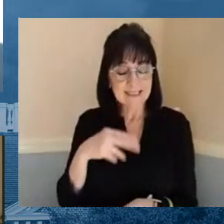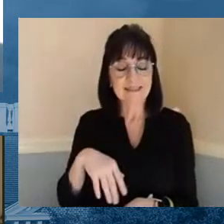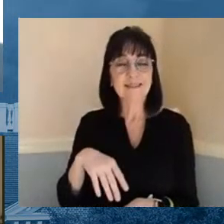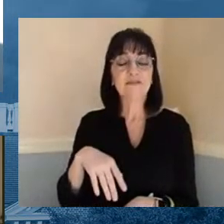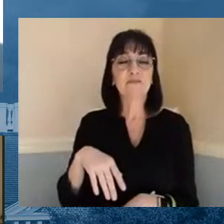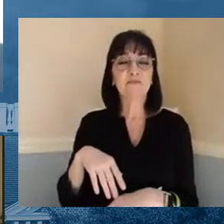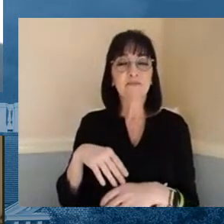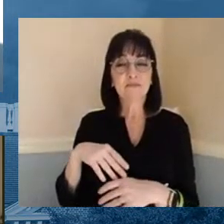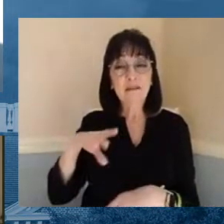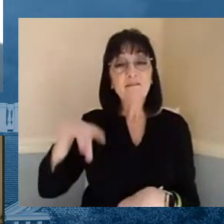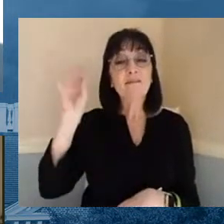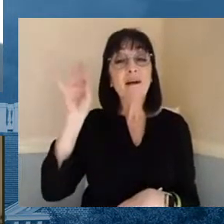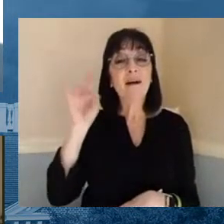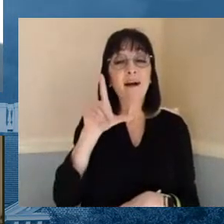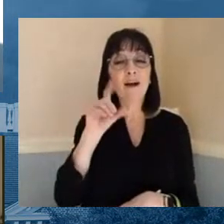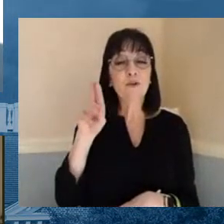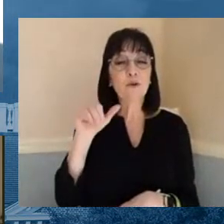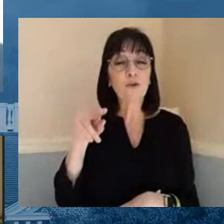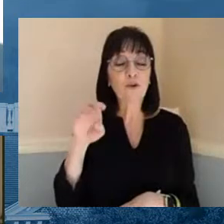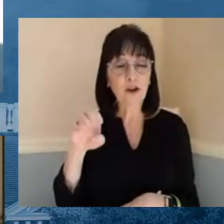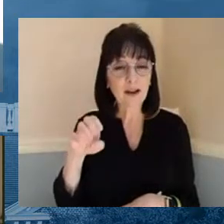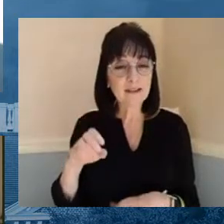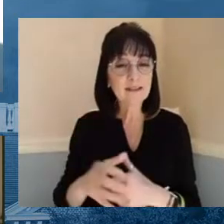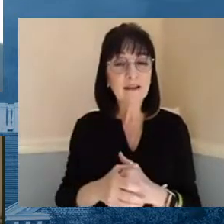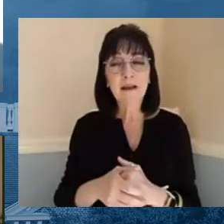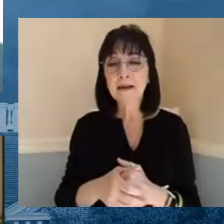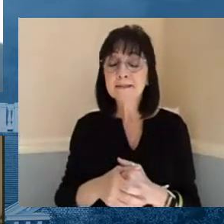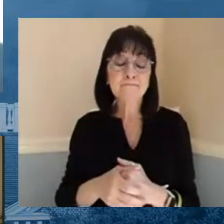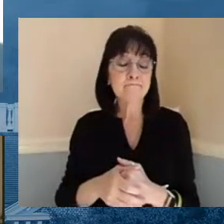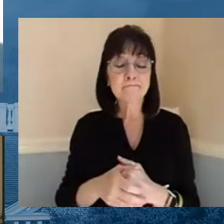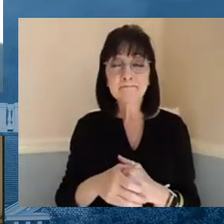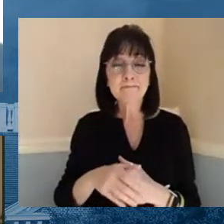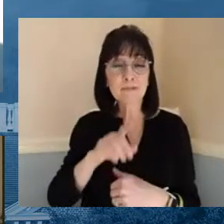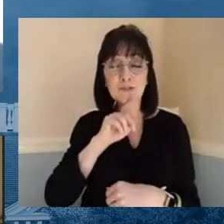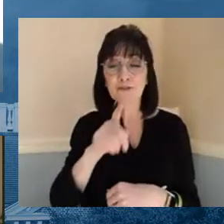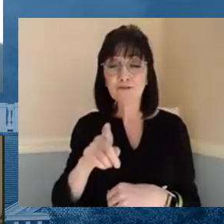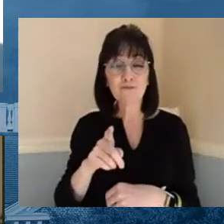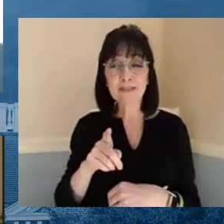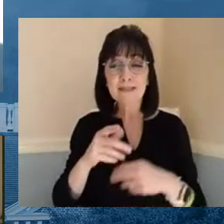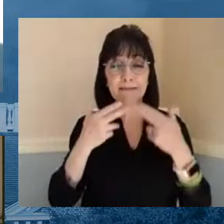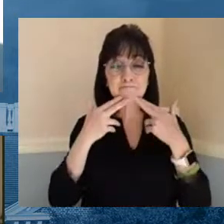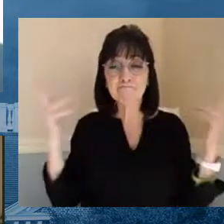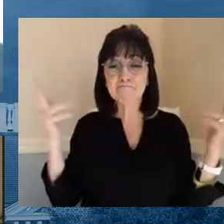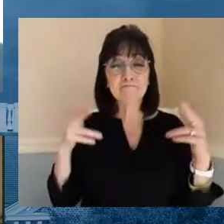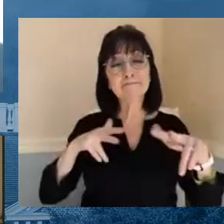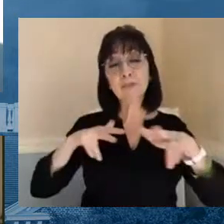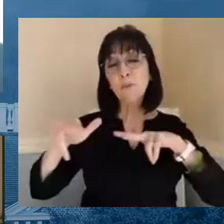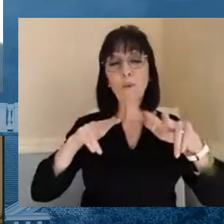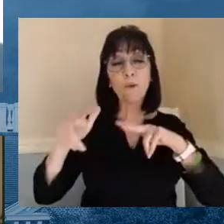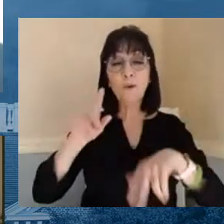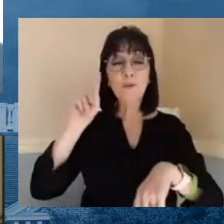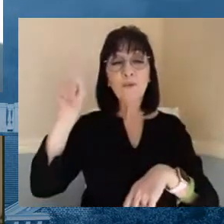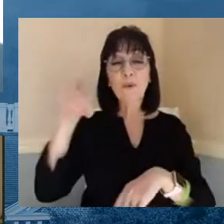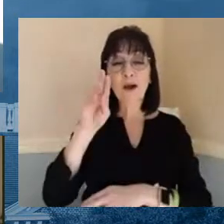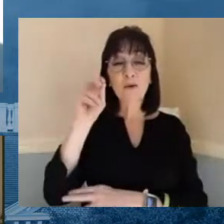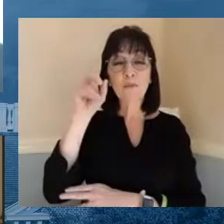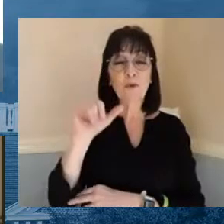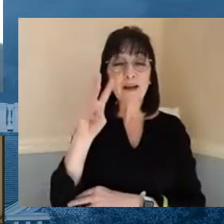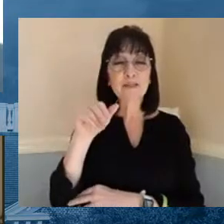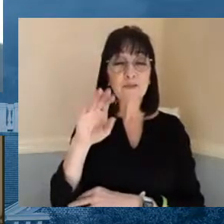She was found just strolling by herself around Brandywine Park by one